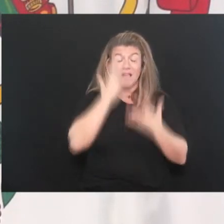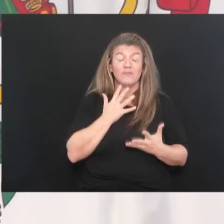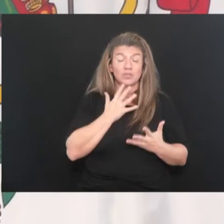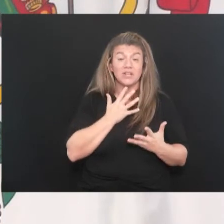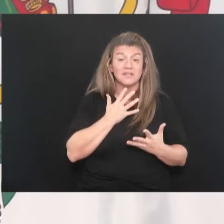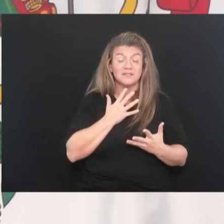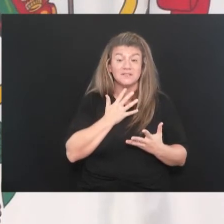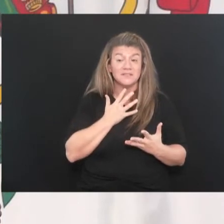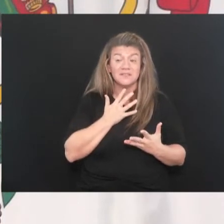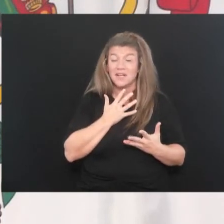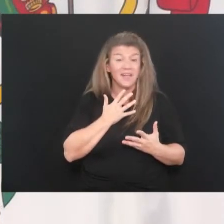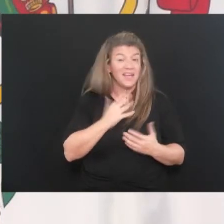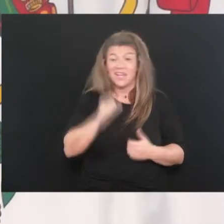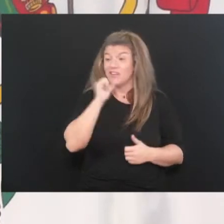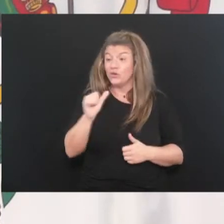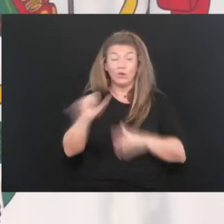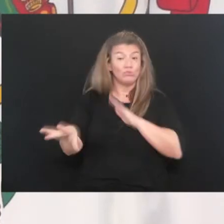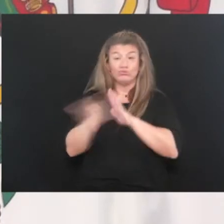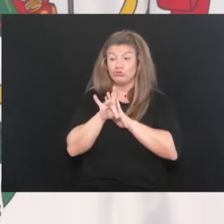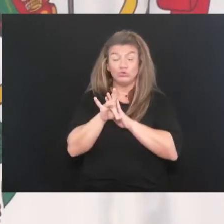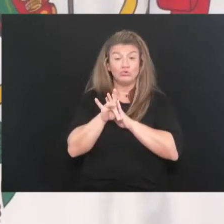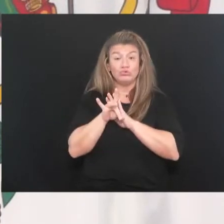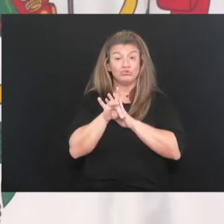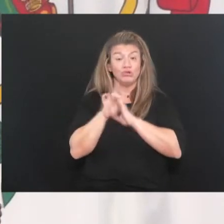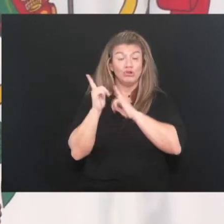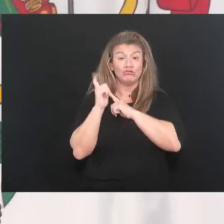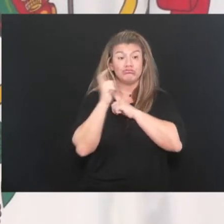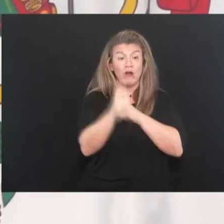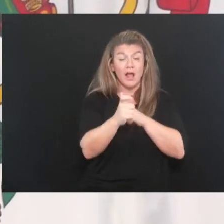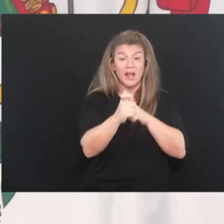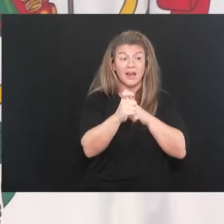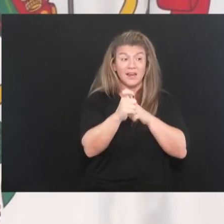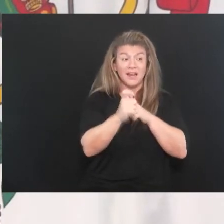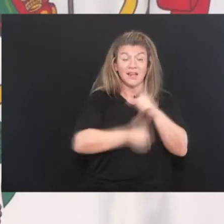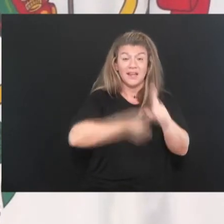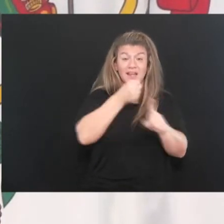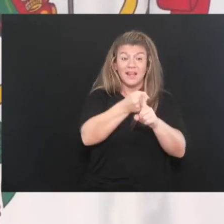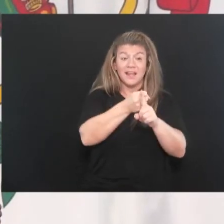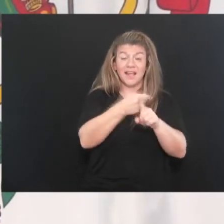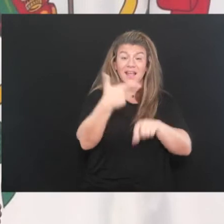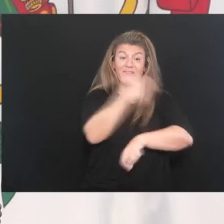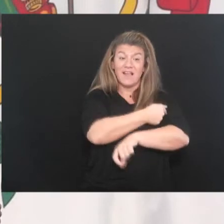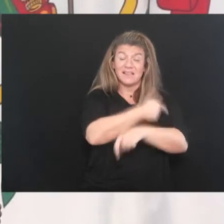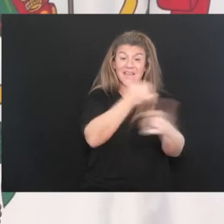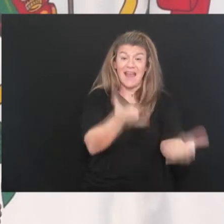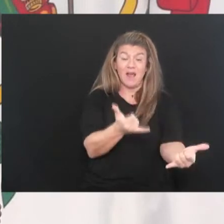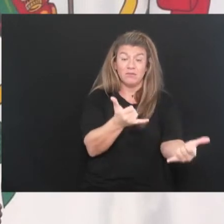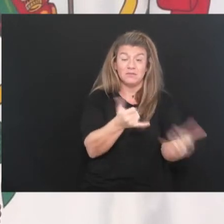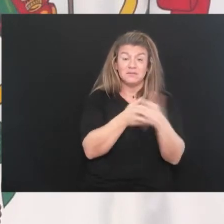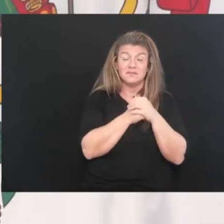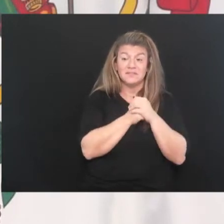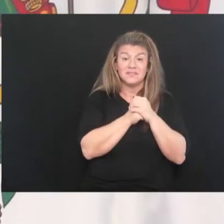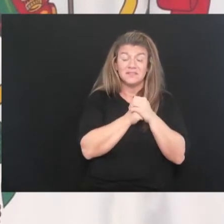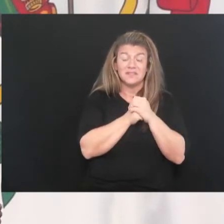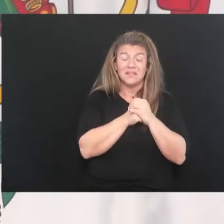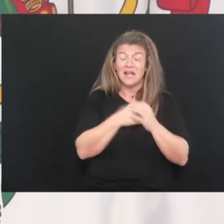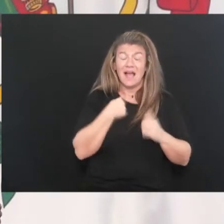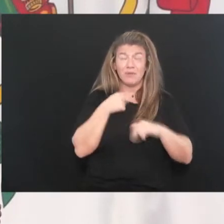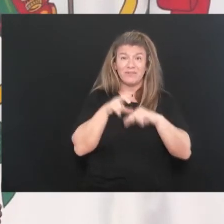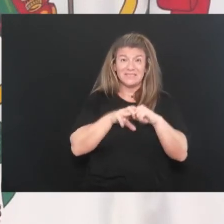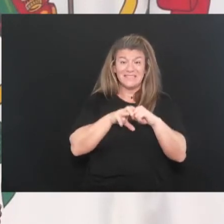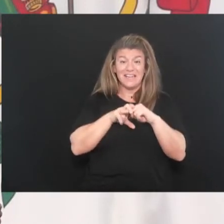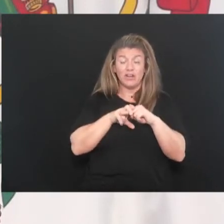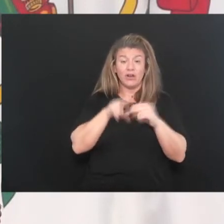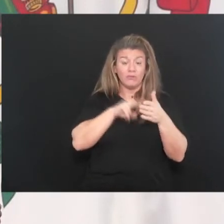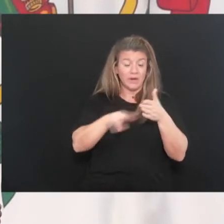Unfortunately, if you don't choose to run to the fire and get vaccinated right now, I'm going to just have to sit here and read